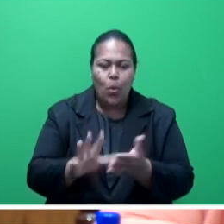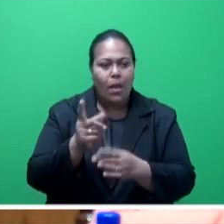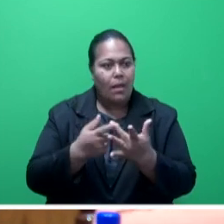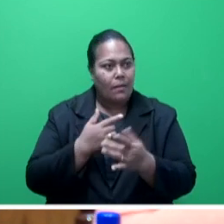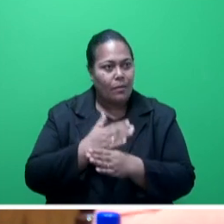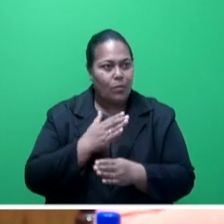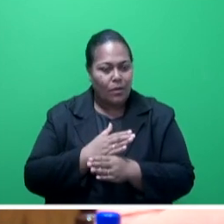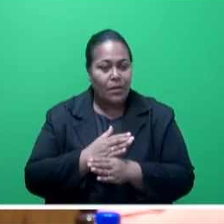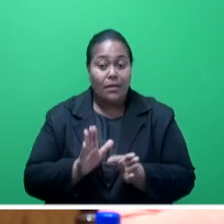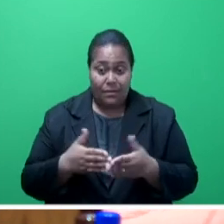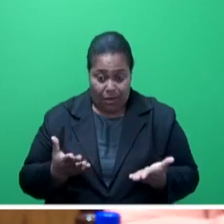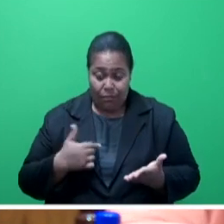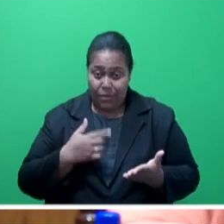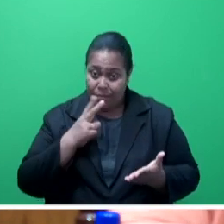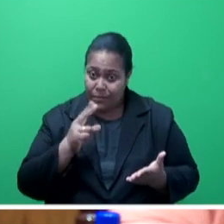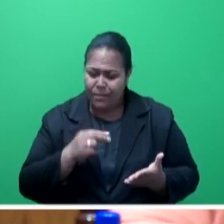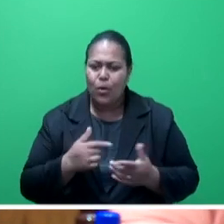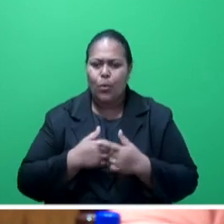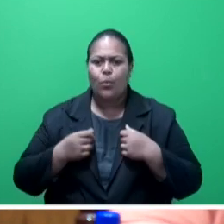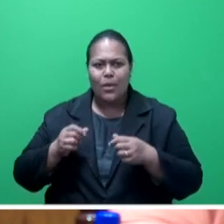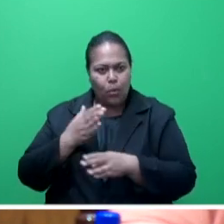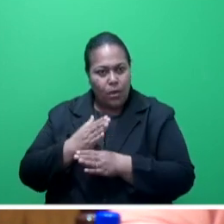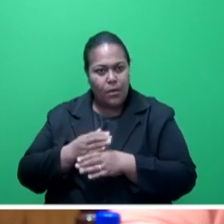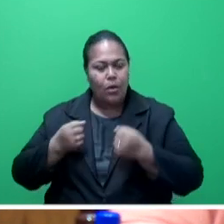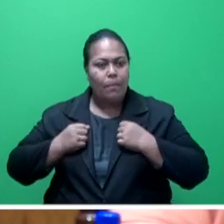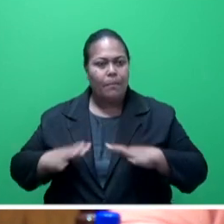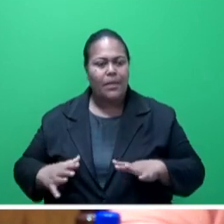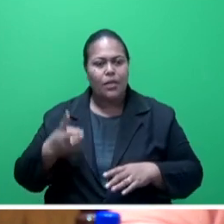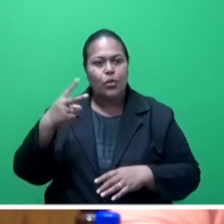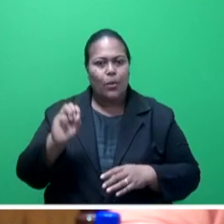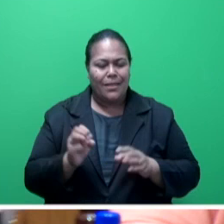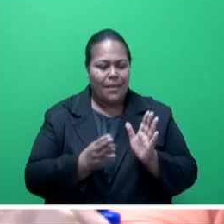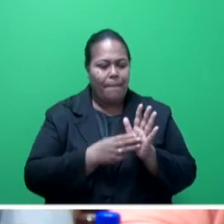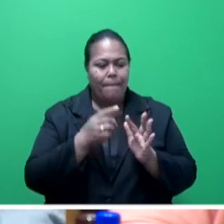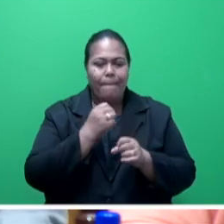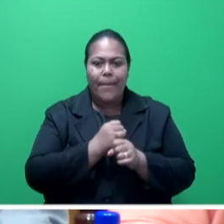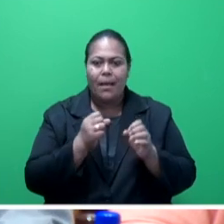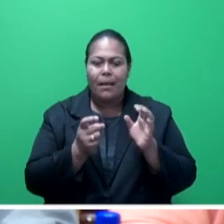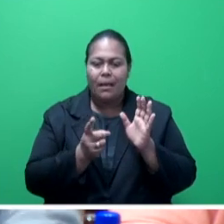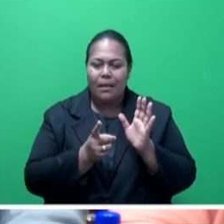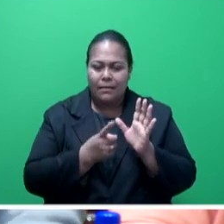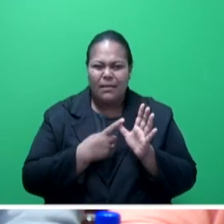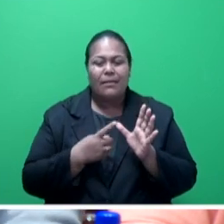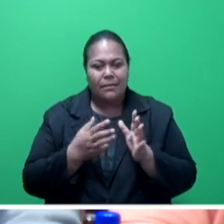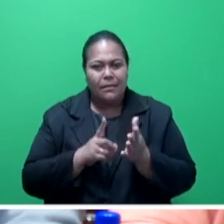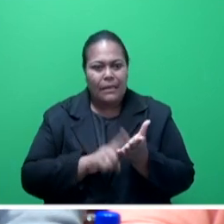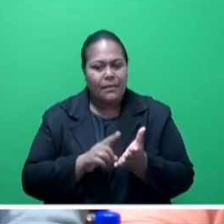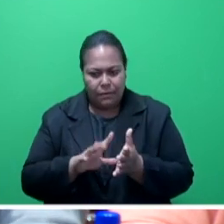speaking, we are completing the new 20 megaliter package plant being built at Nangando. We have new water treatment plants about to